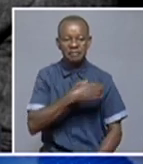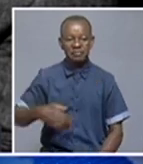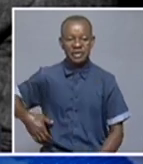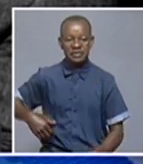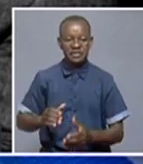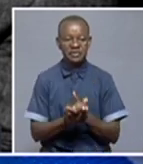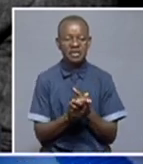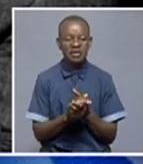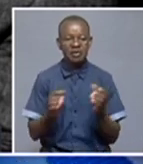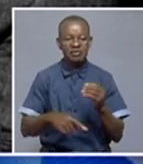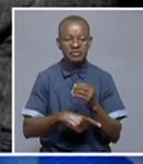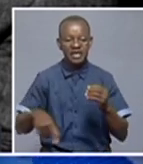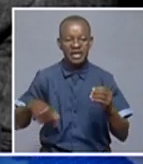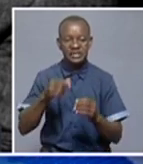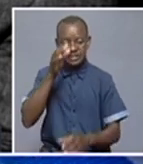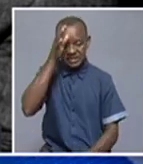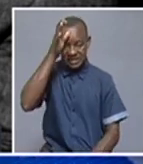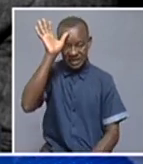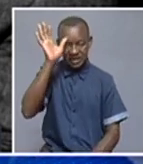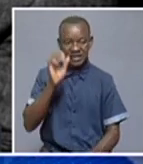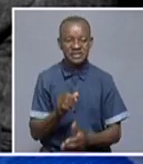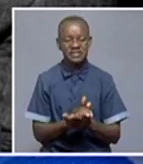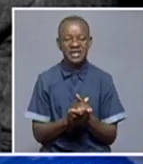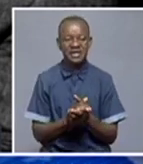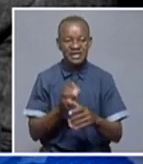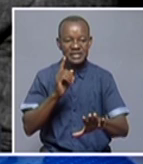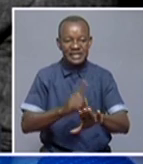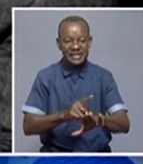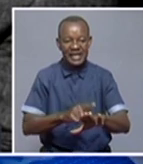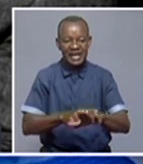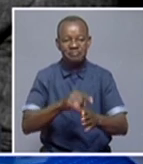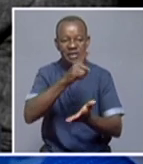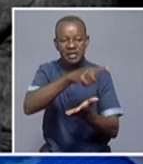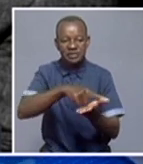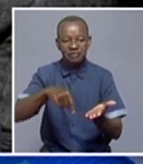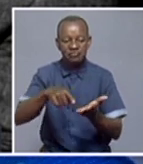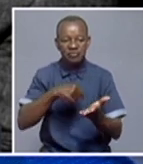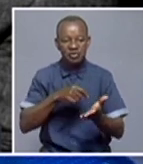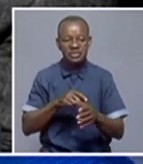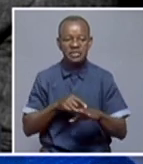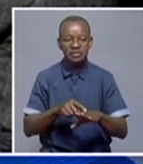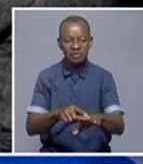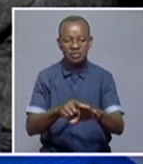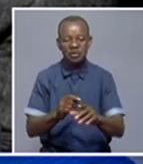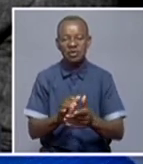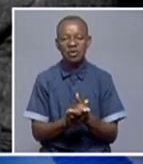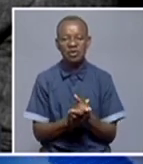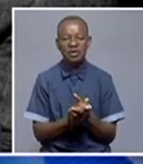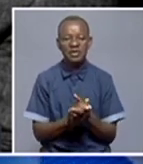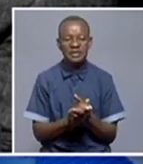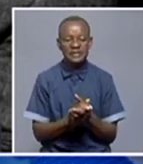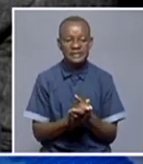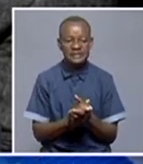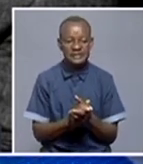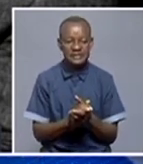of mission, of the SADC Electoral Observation Mission, that's Mr. Enoch Kabindele, former Vice President of Zambia, will